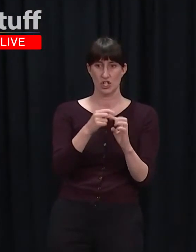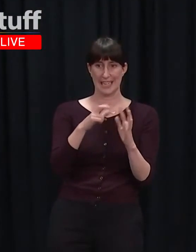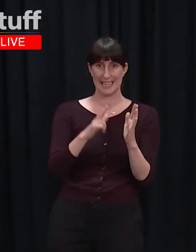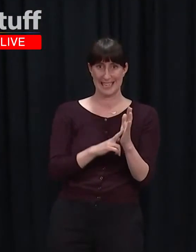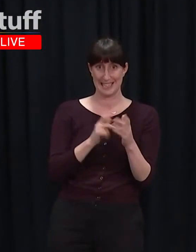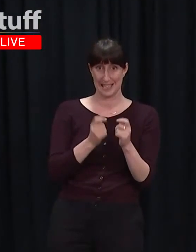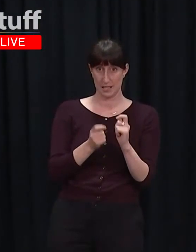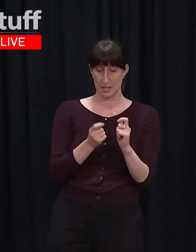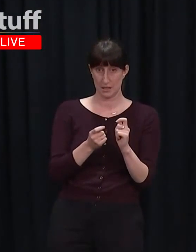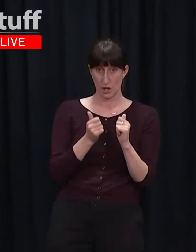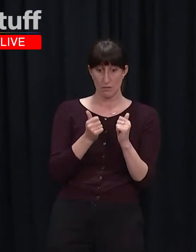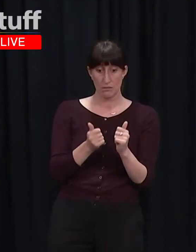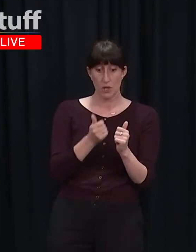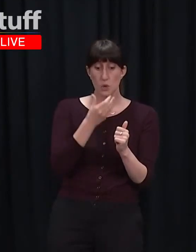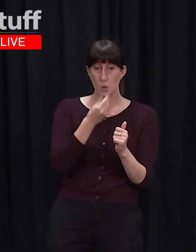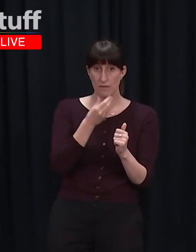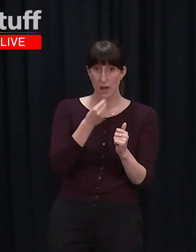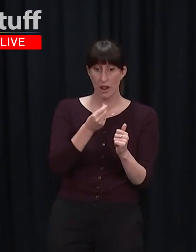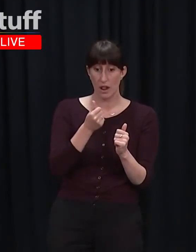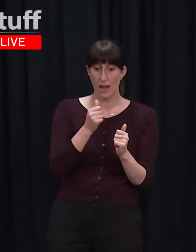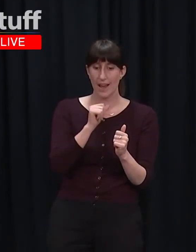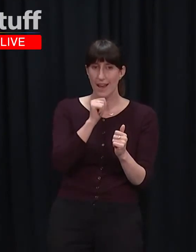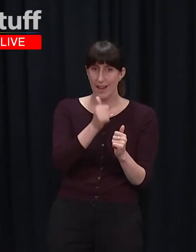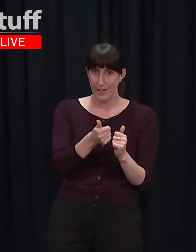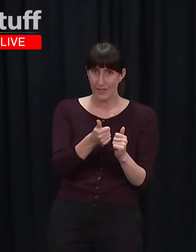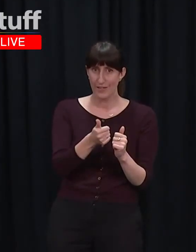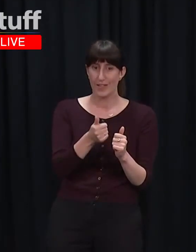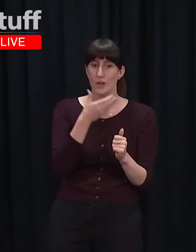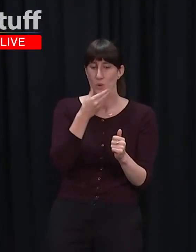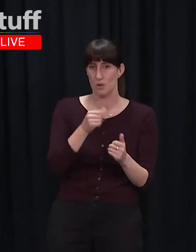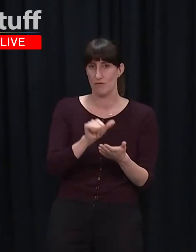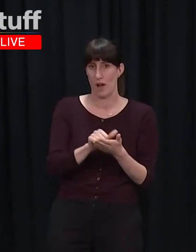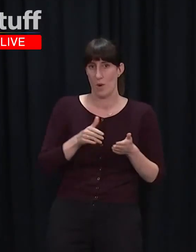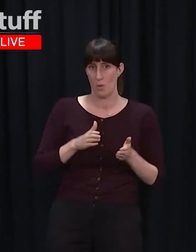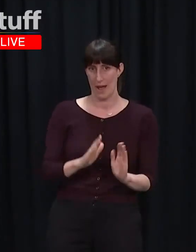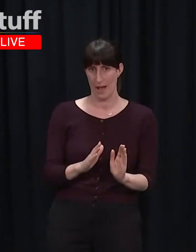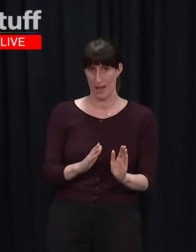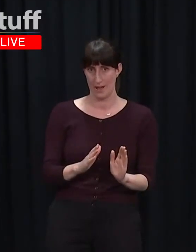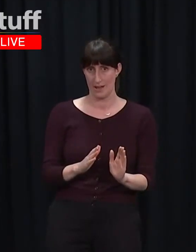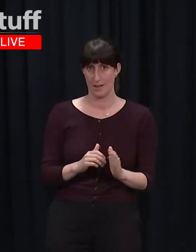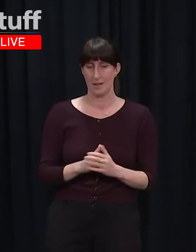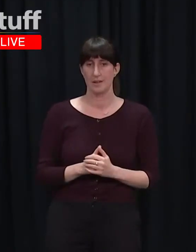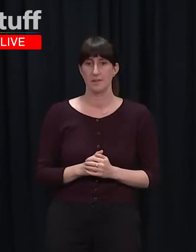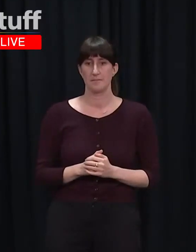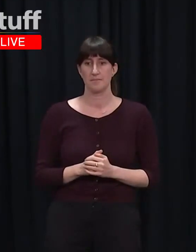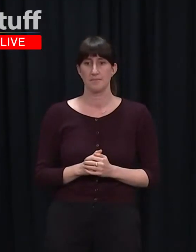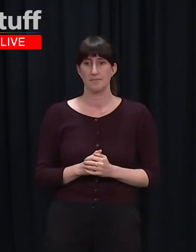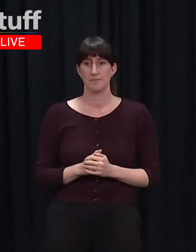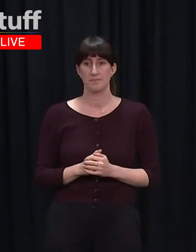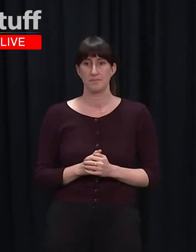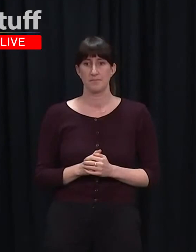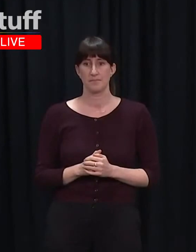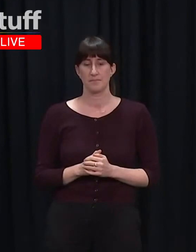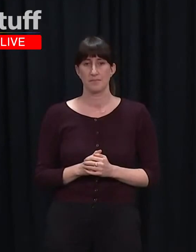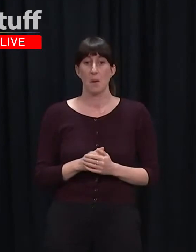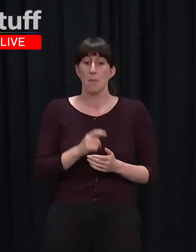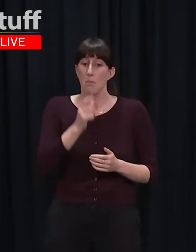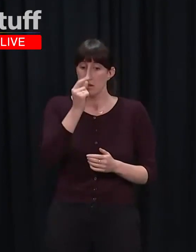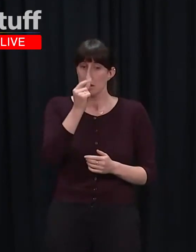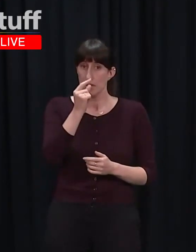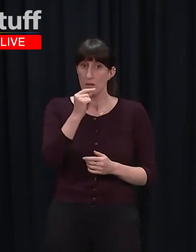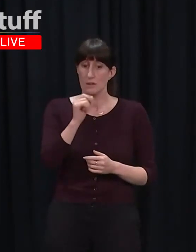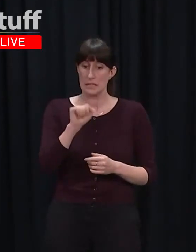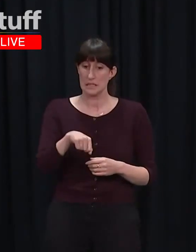useful when they're observed, and so in that situation, and we're looking at this, they may well play a